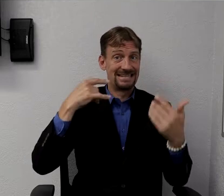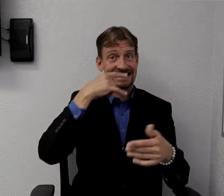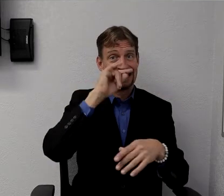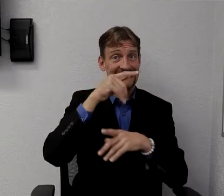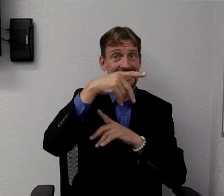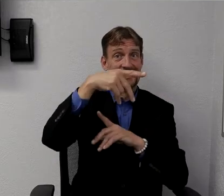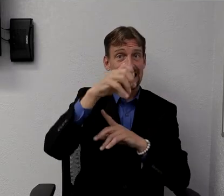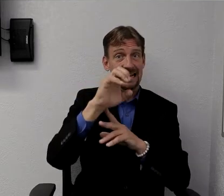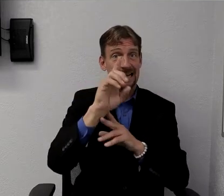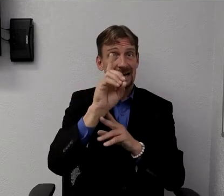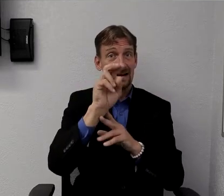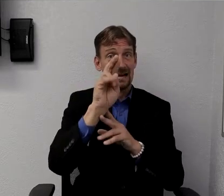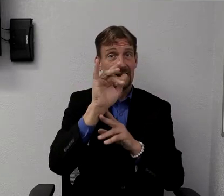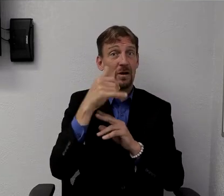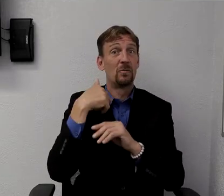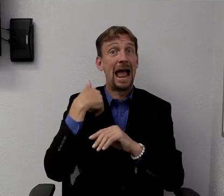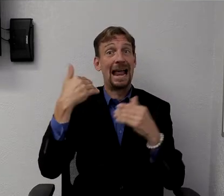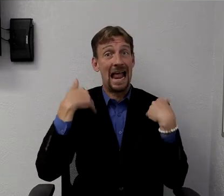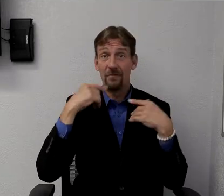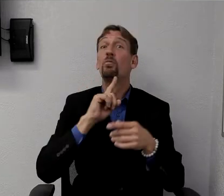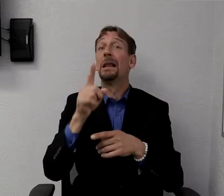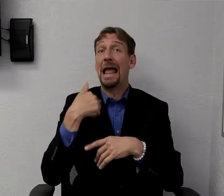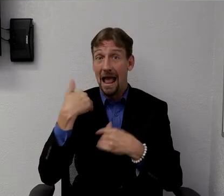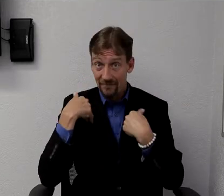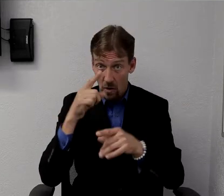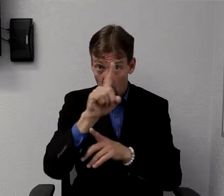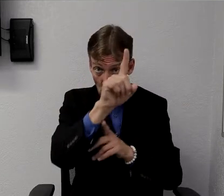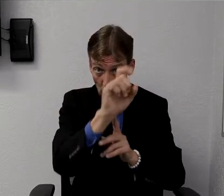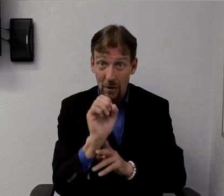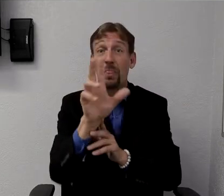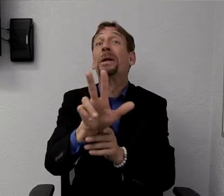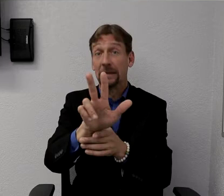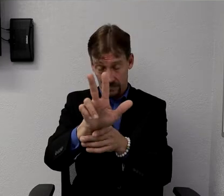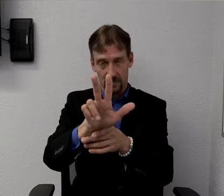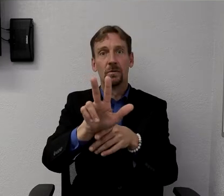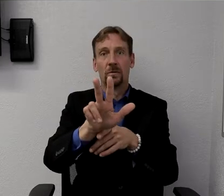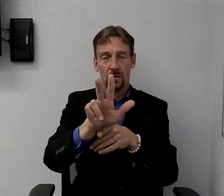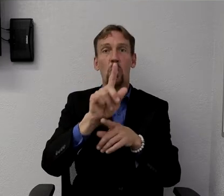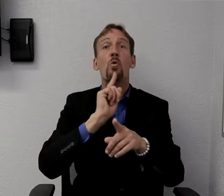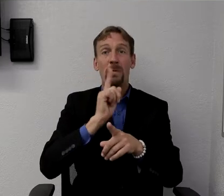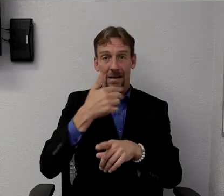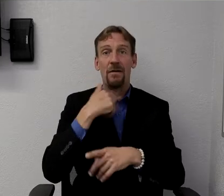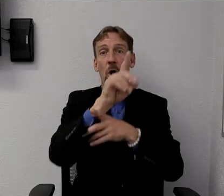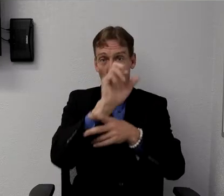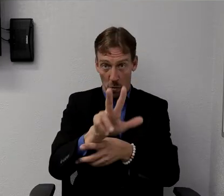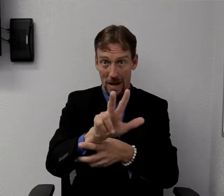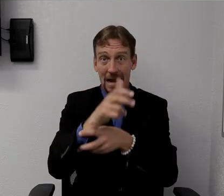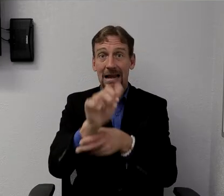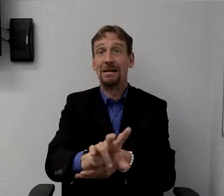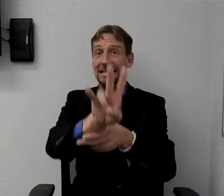have 103 total ventilators, of which 7 are pediatric ventilators. So we have